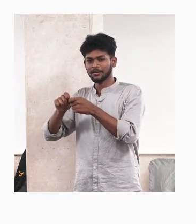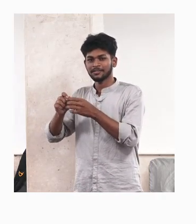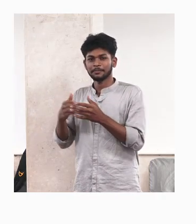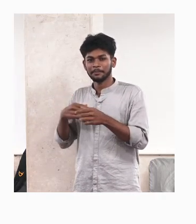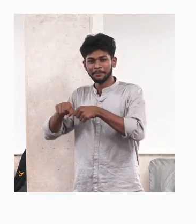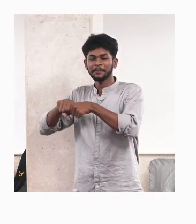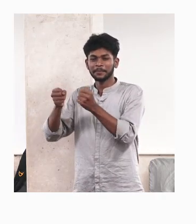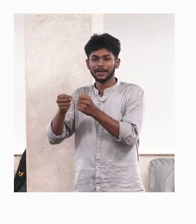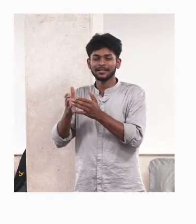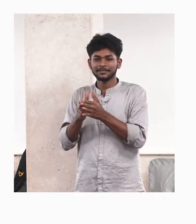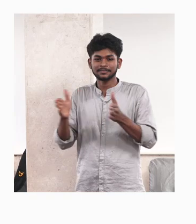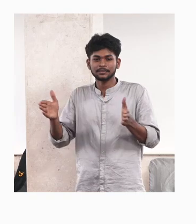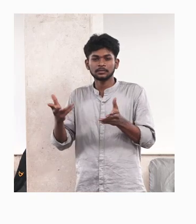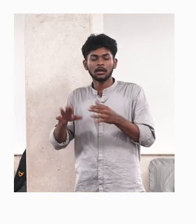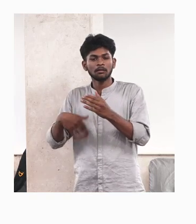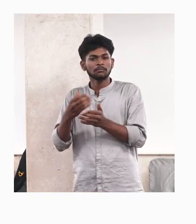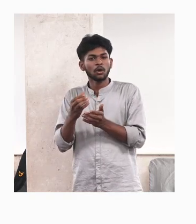the open dialogue course,